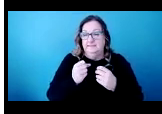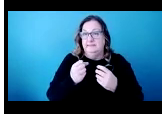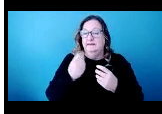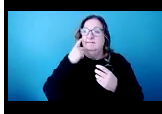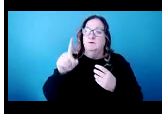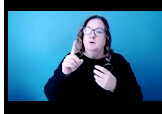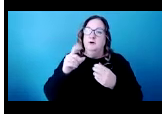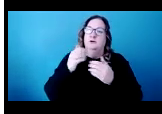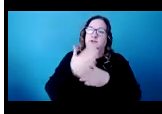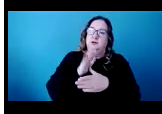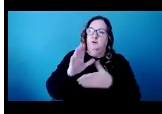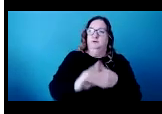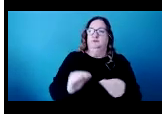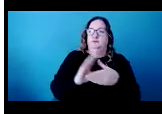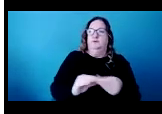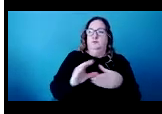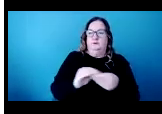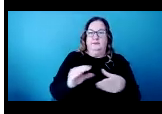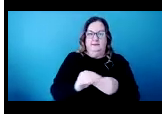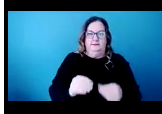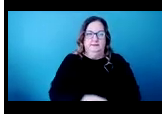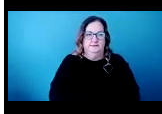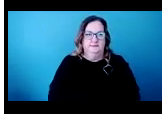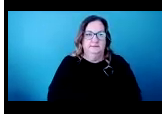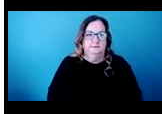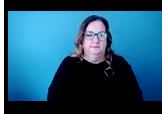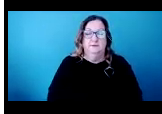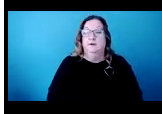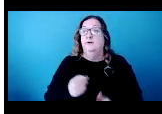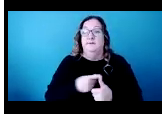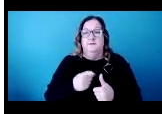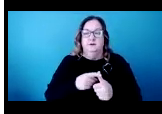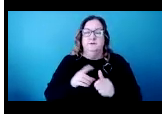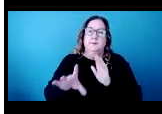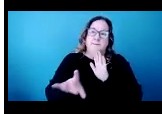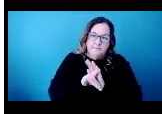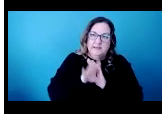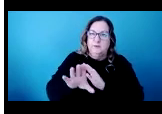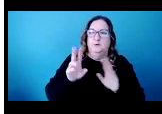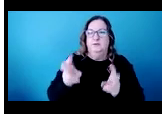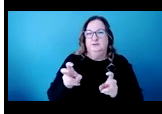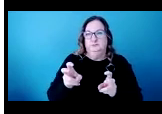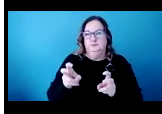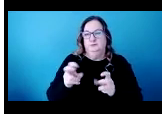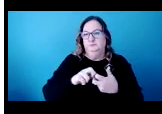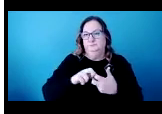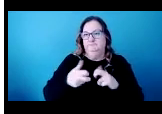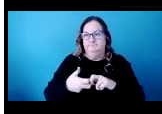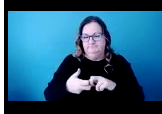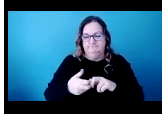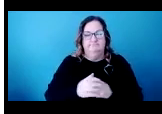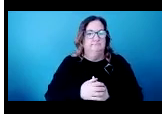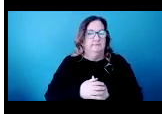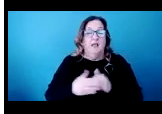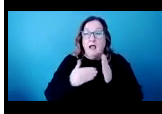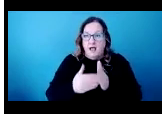concerns. So number 1 is choose your issue. A lot of times we have multiple things that we